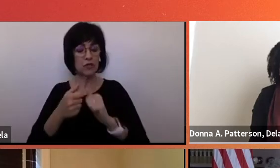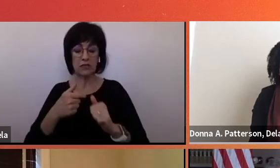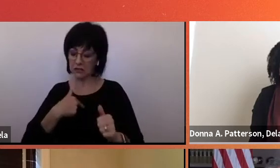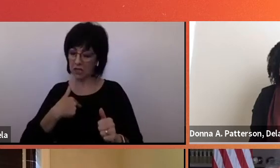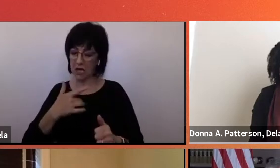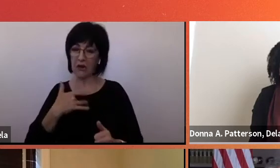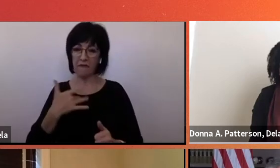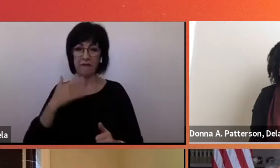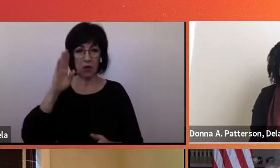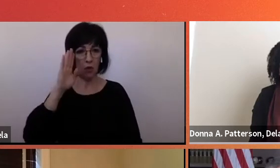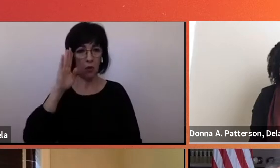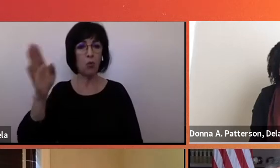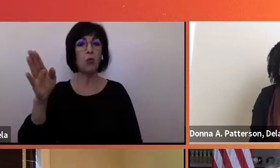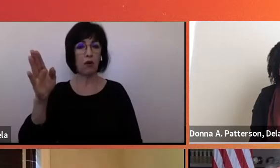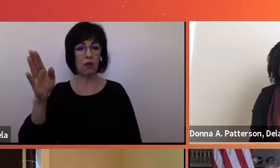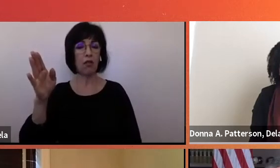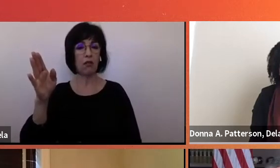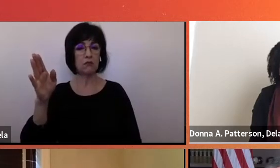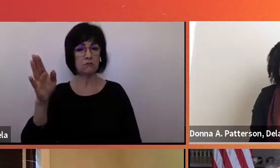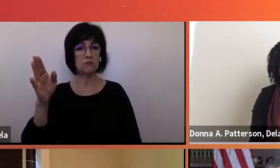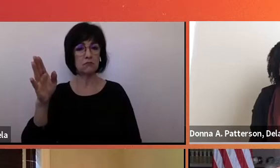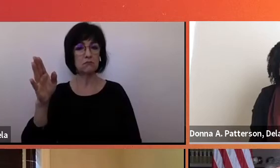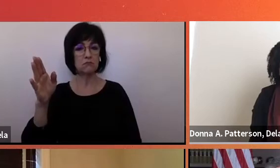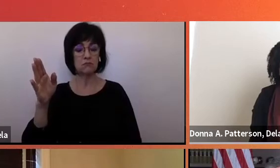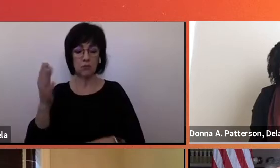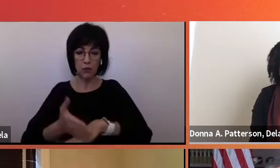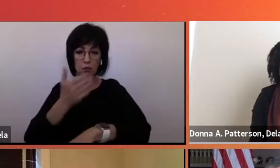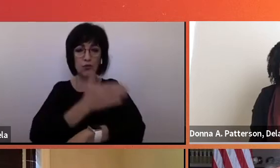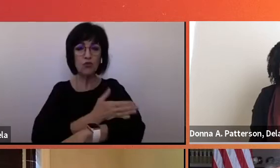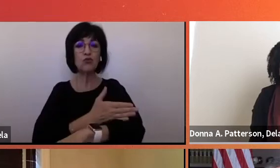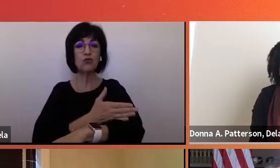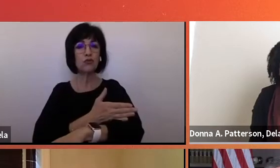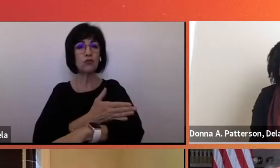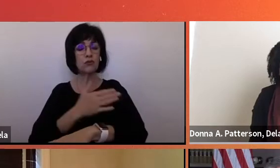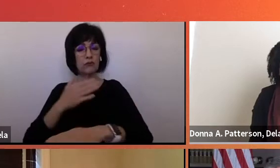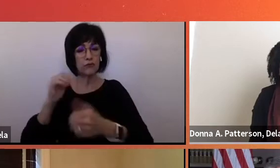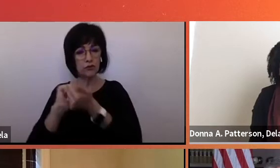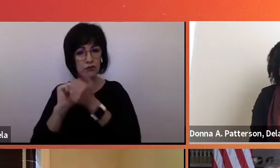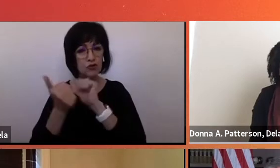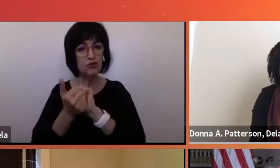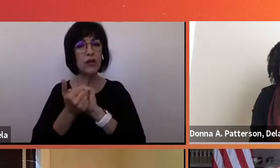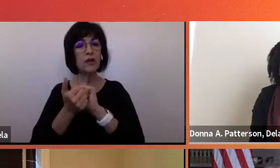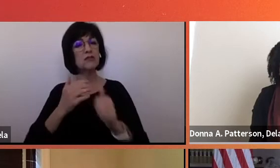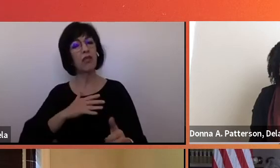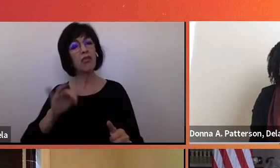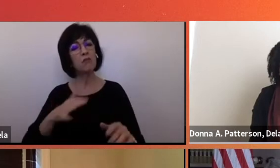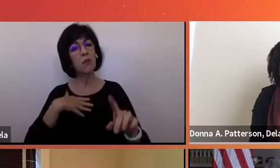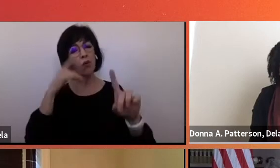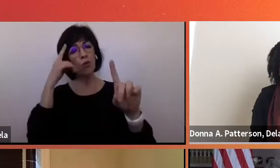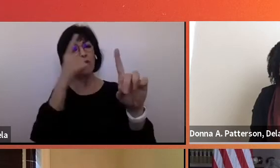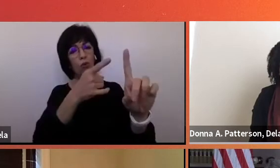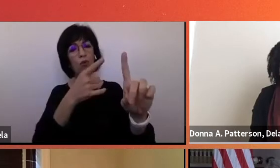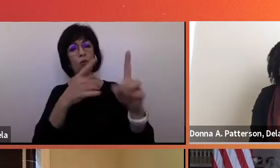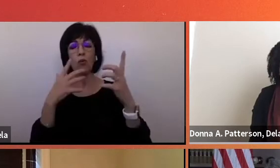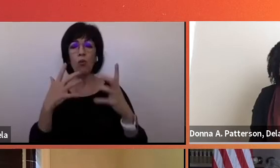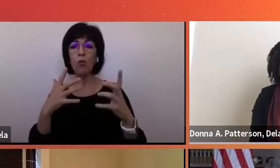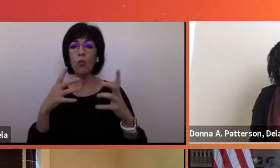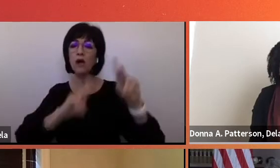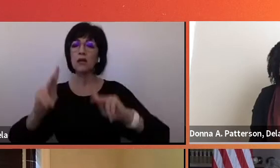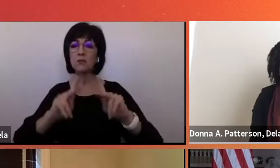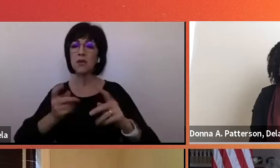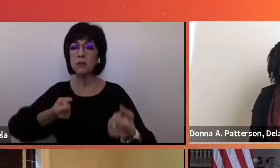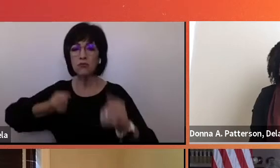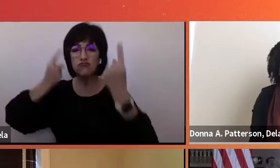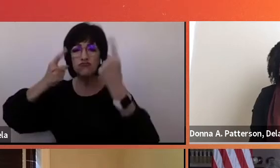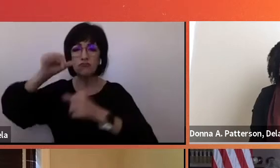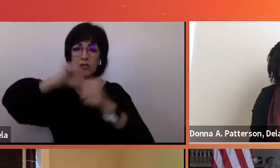My goal is simply that, is to bring people together to help us understand one another, our shared